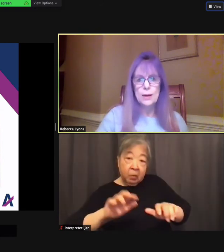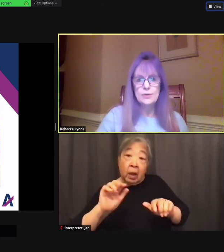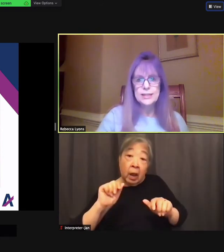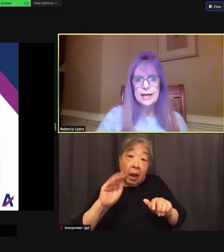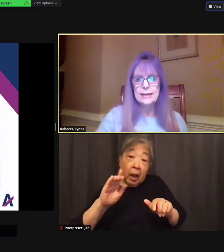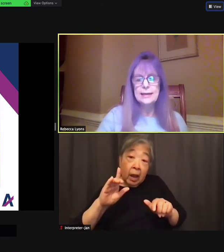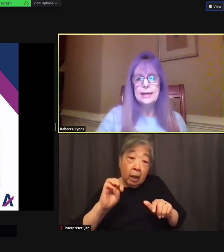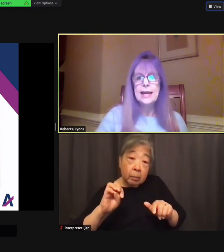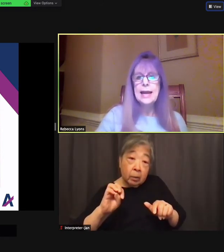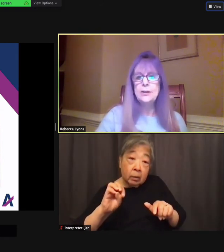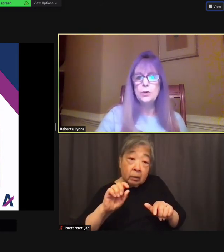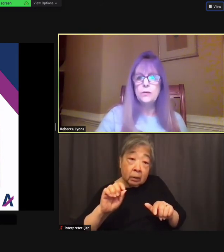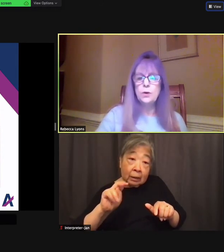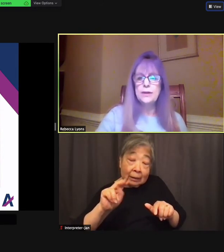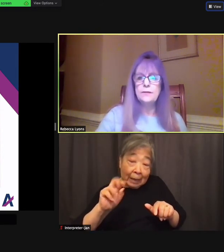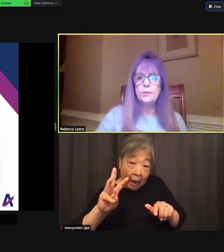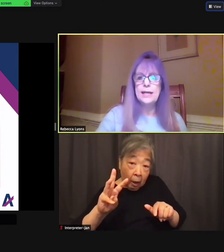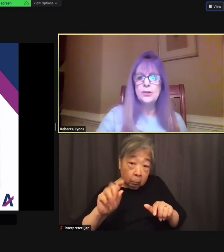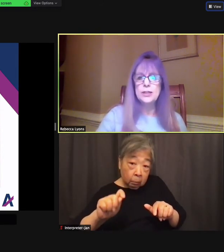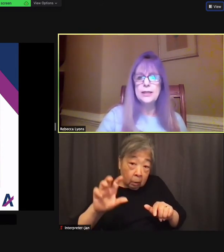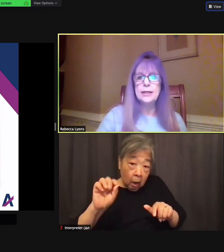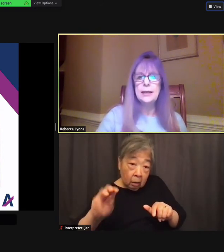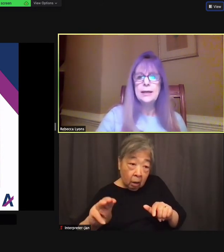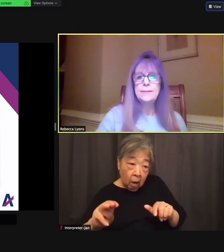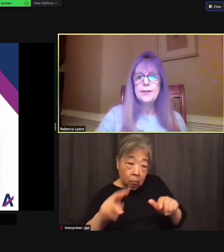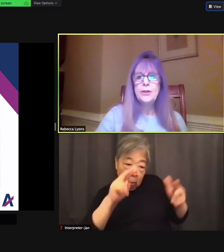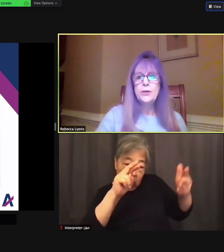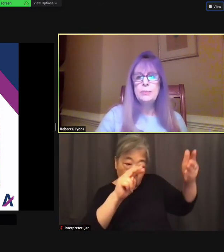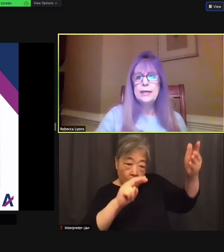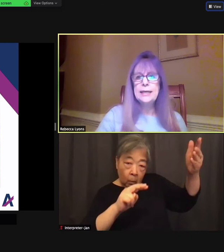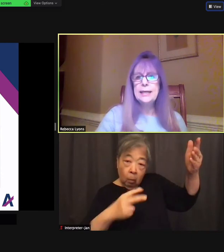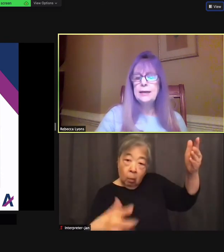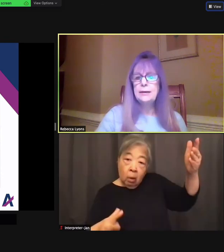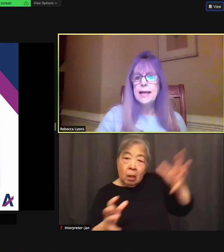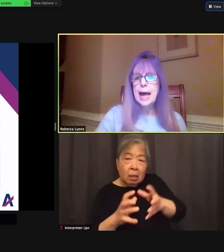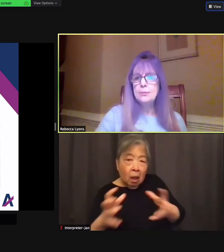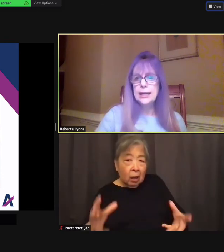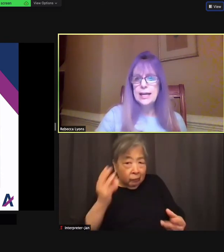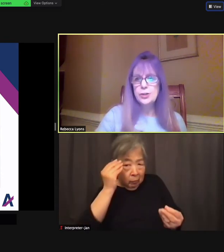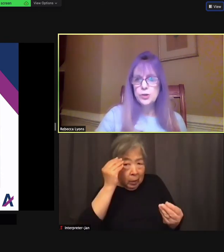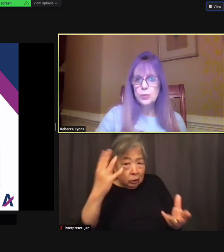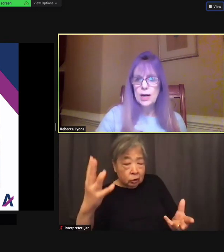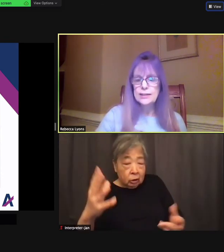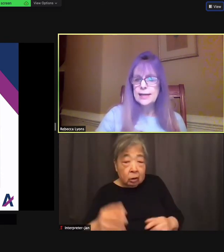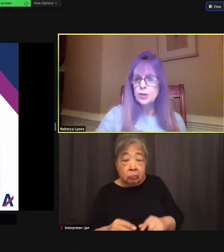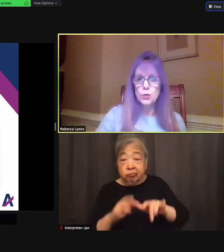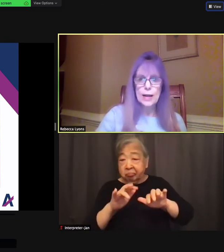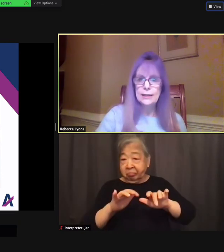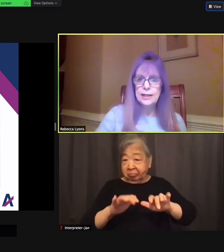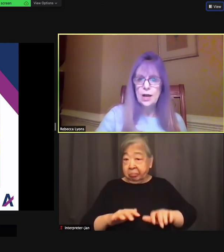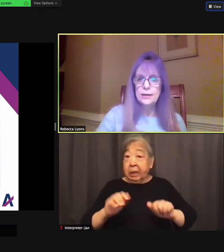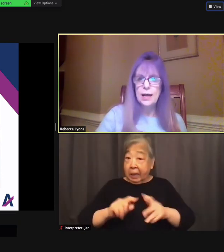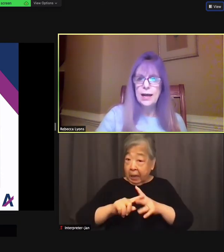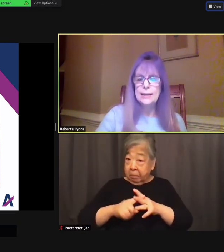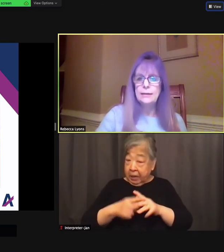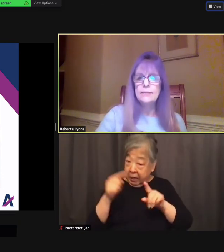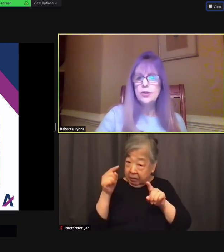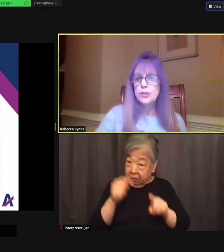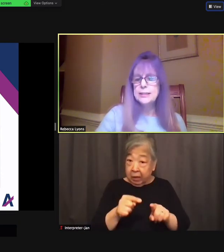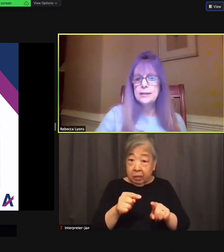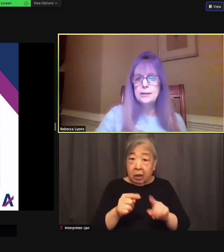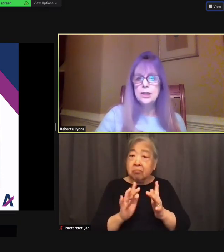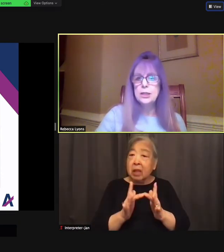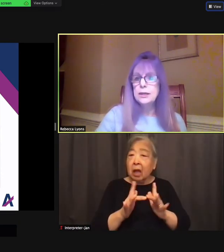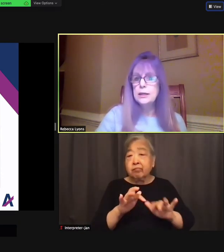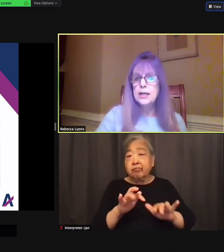ABLE-now.com website and look for information. You can begin the application process directly online.